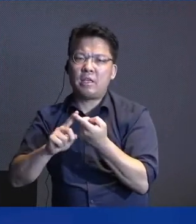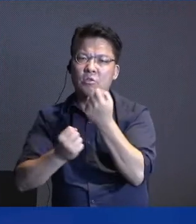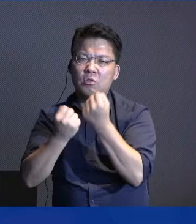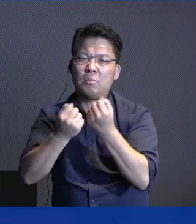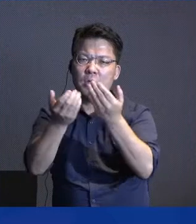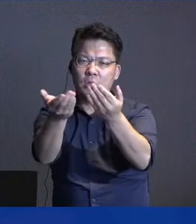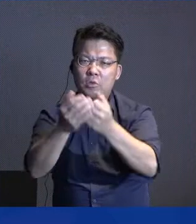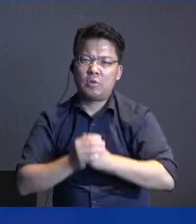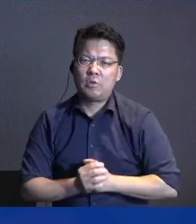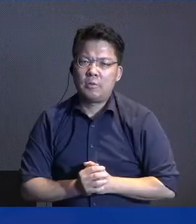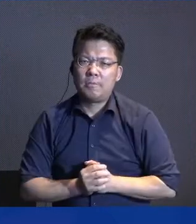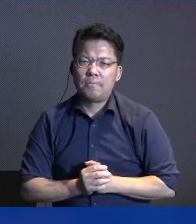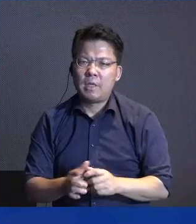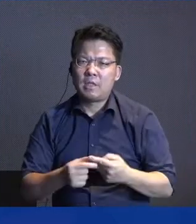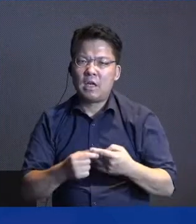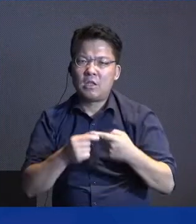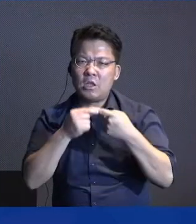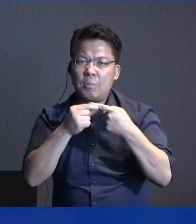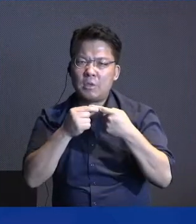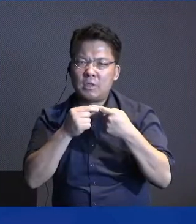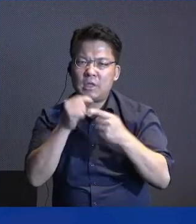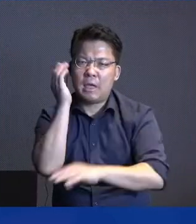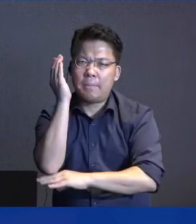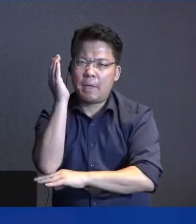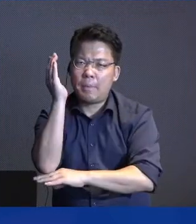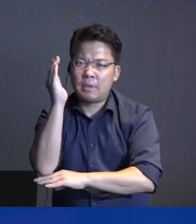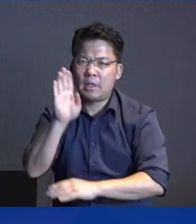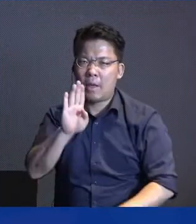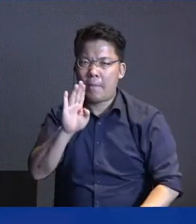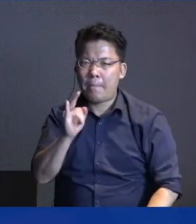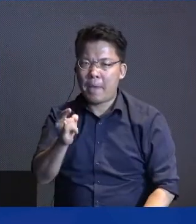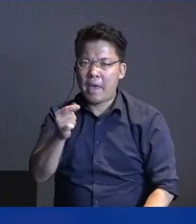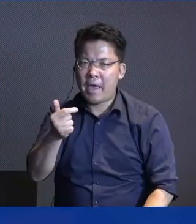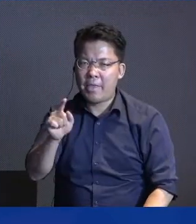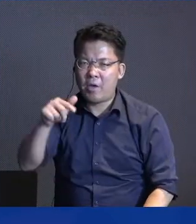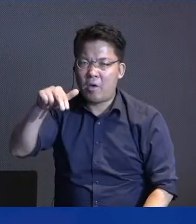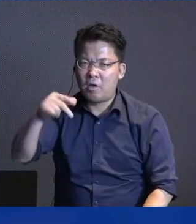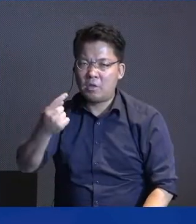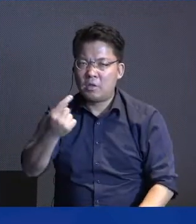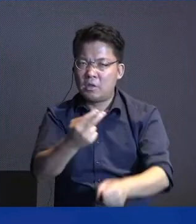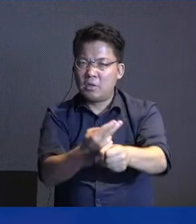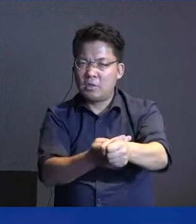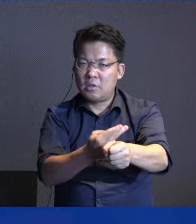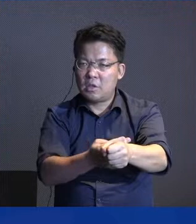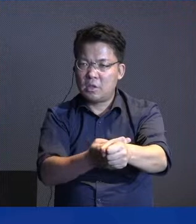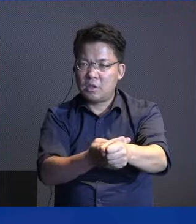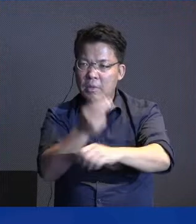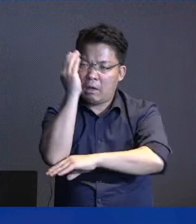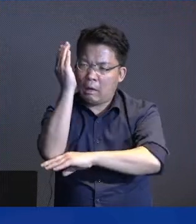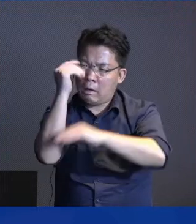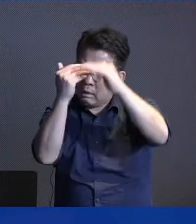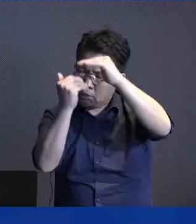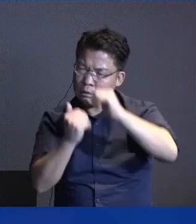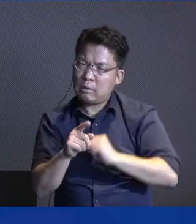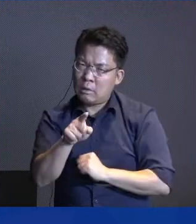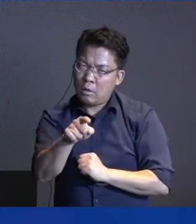presentation by Dr. Banerjee, and he talked a lot about ageism